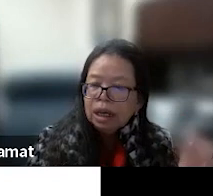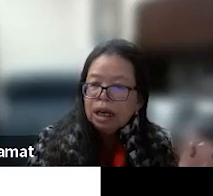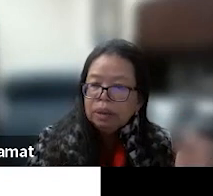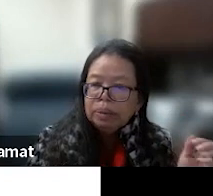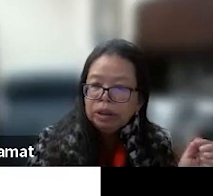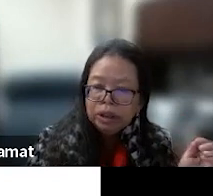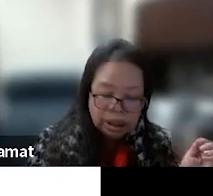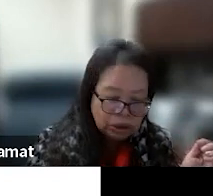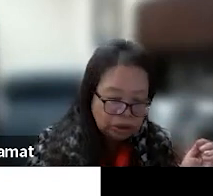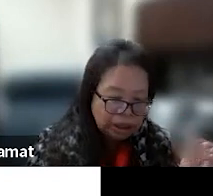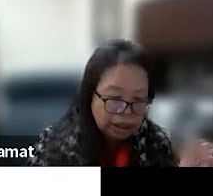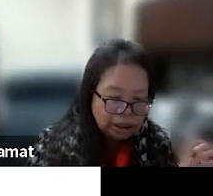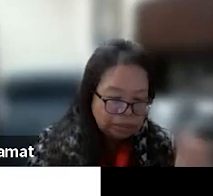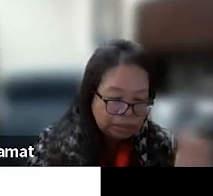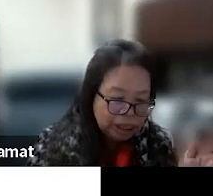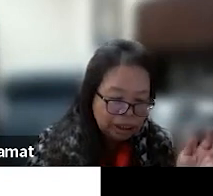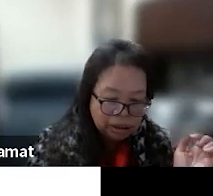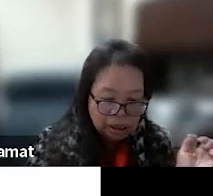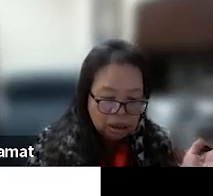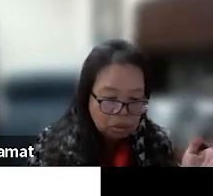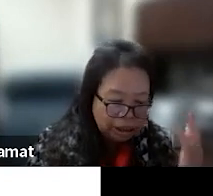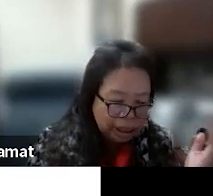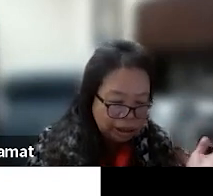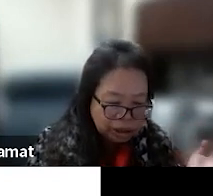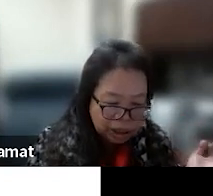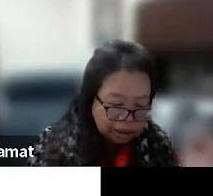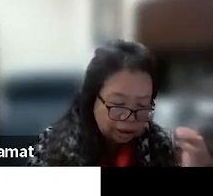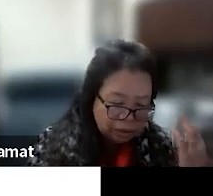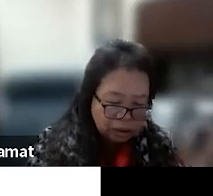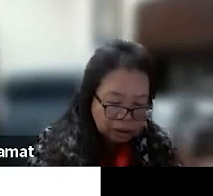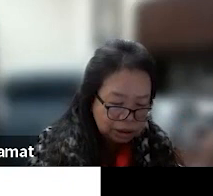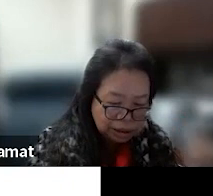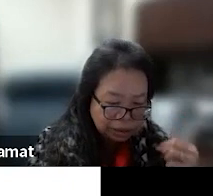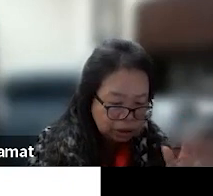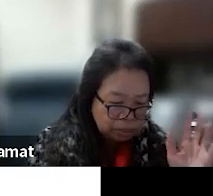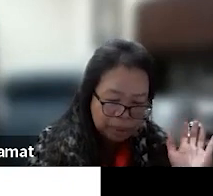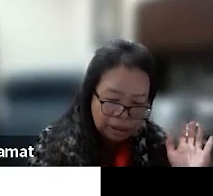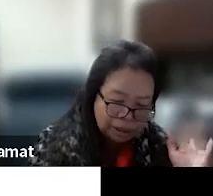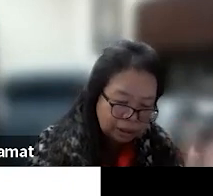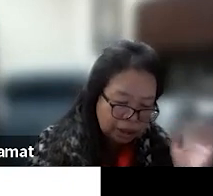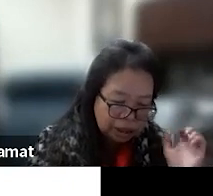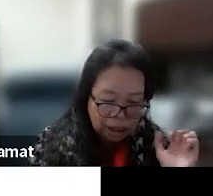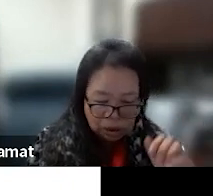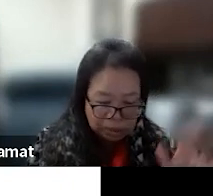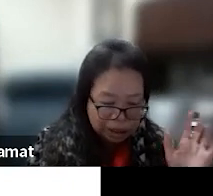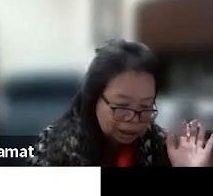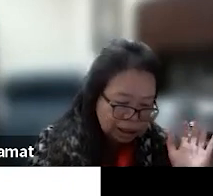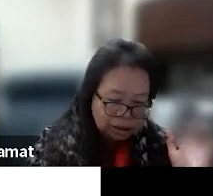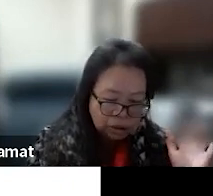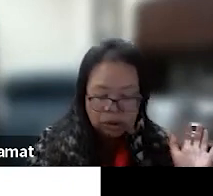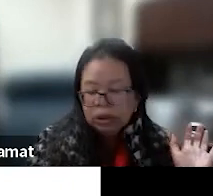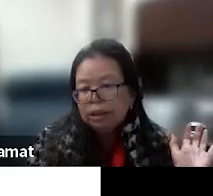parameters of the priority issue areas: public health, water, energy conservation, disaster preparedness, civic